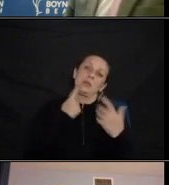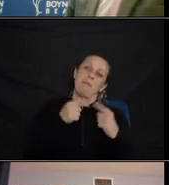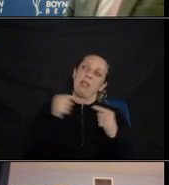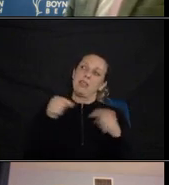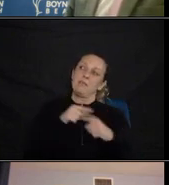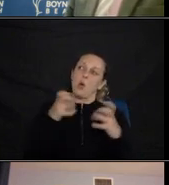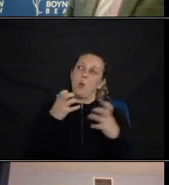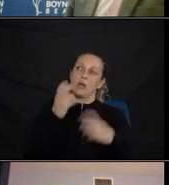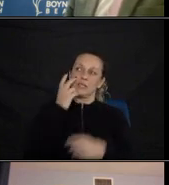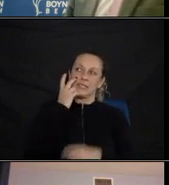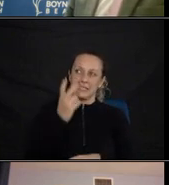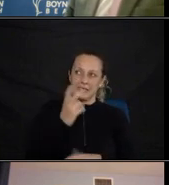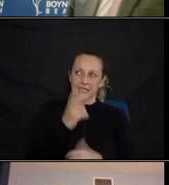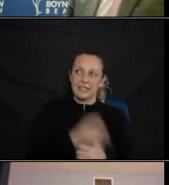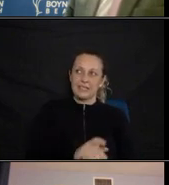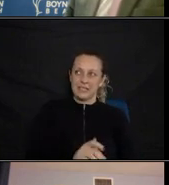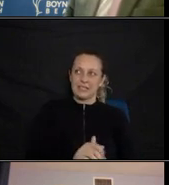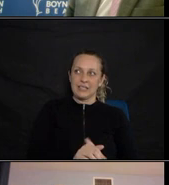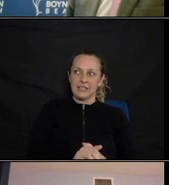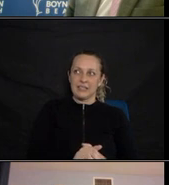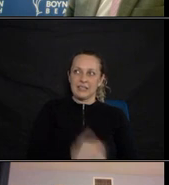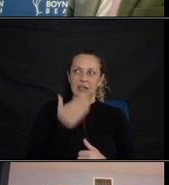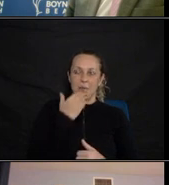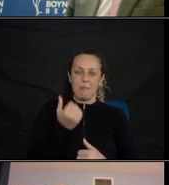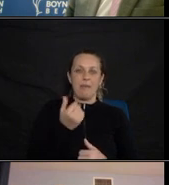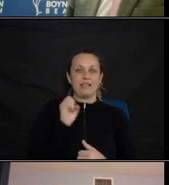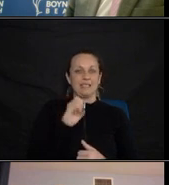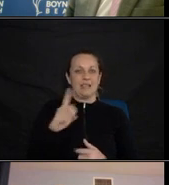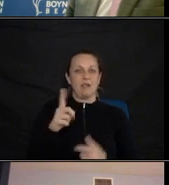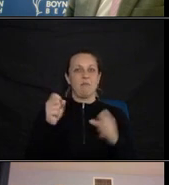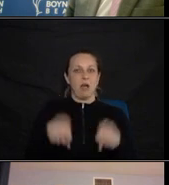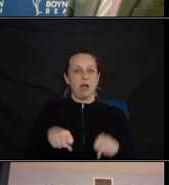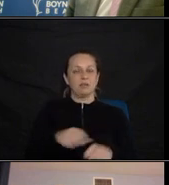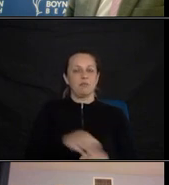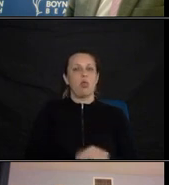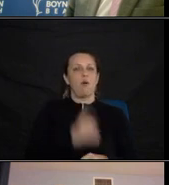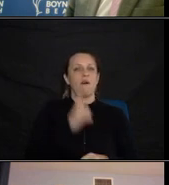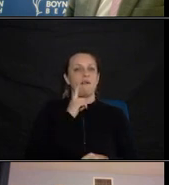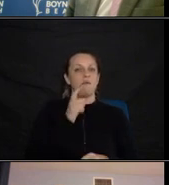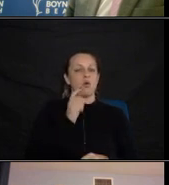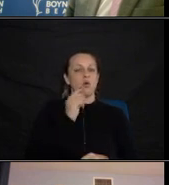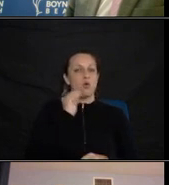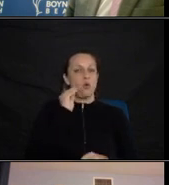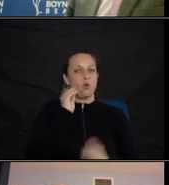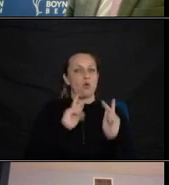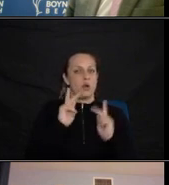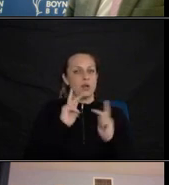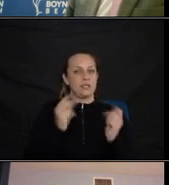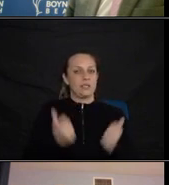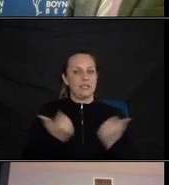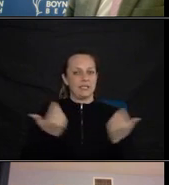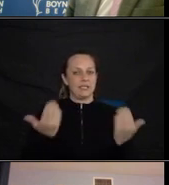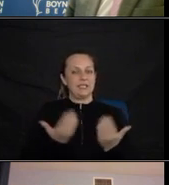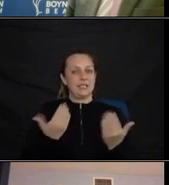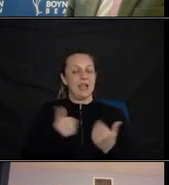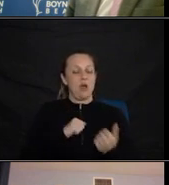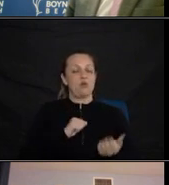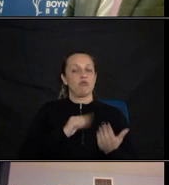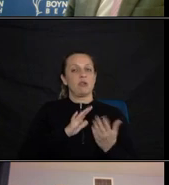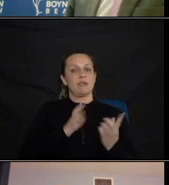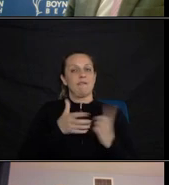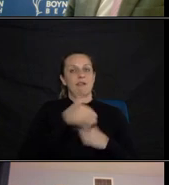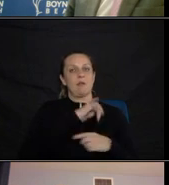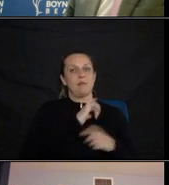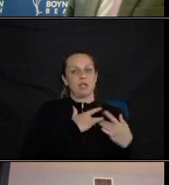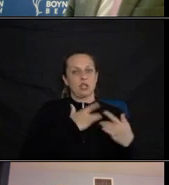but what I would like to see is the best deal possible for our residents. And I want to address the environmental